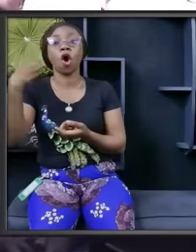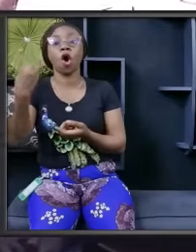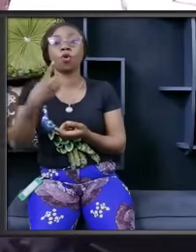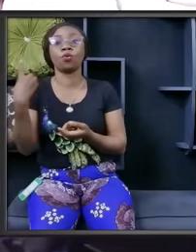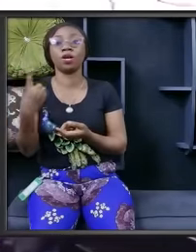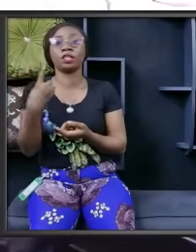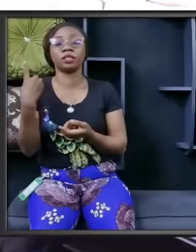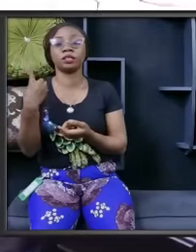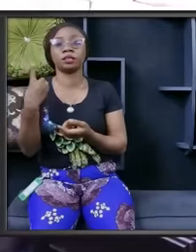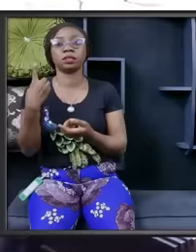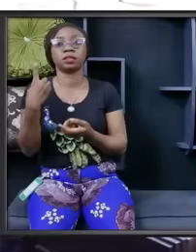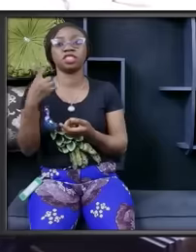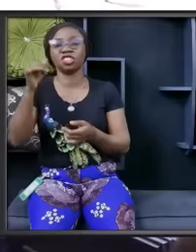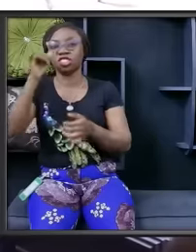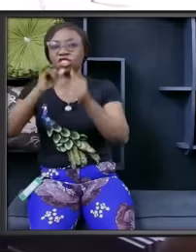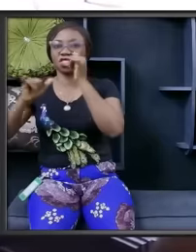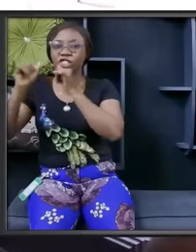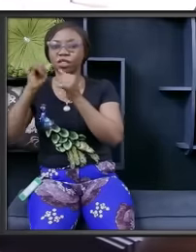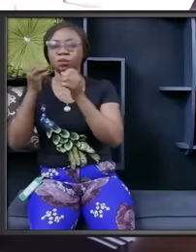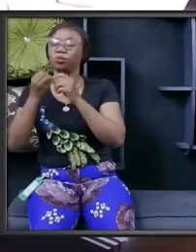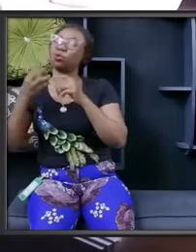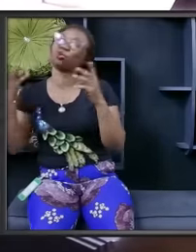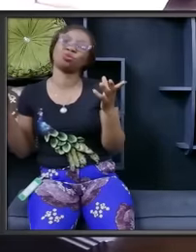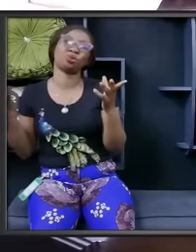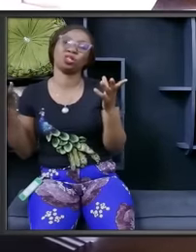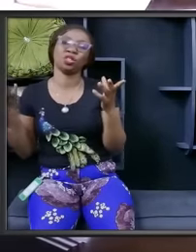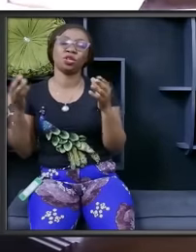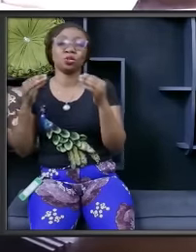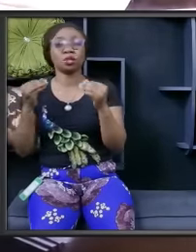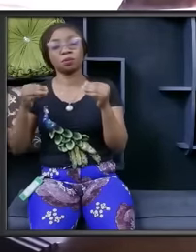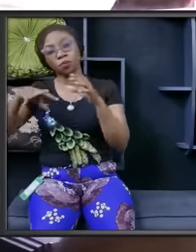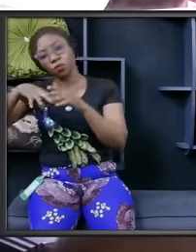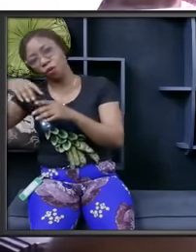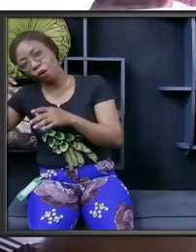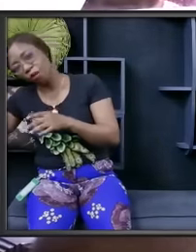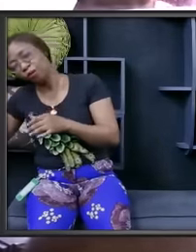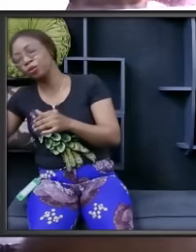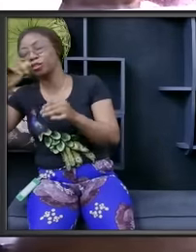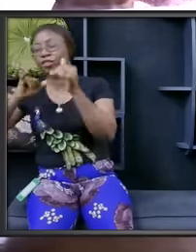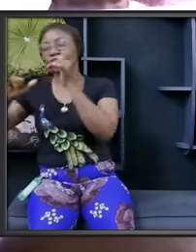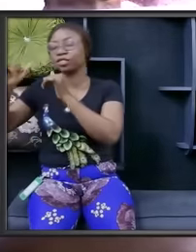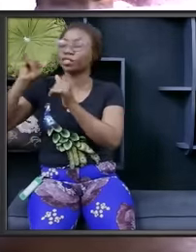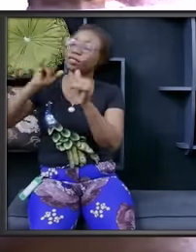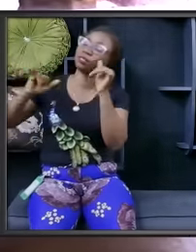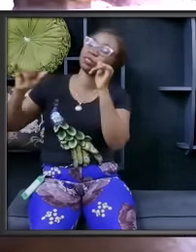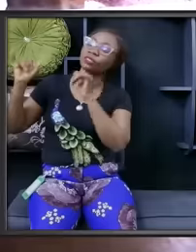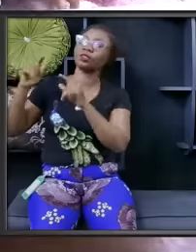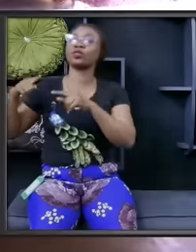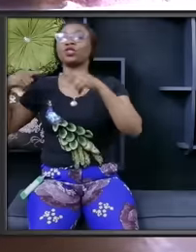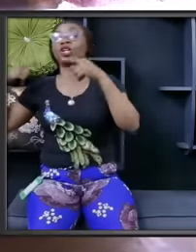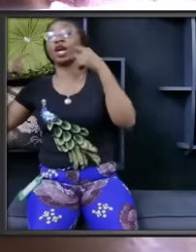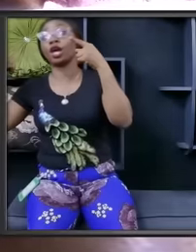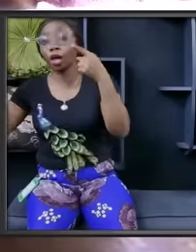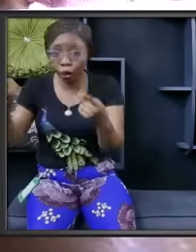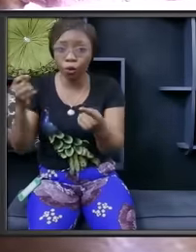he's always formed the habit of too much drinking sometimes. So when he goes out, he will drink till 12 a.m. the way then they drink